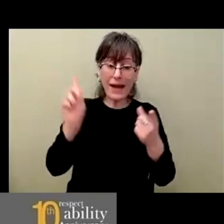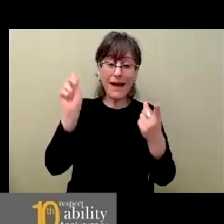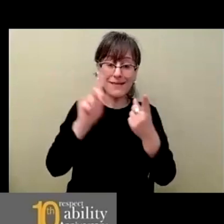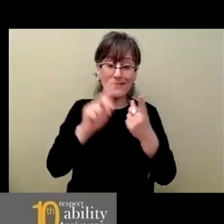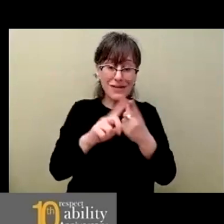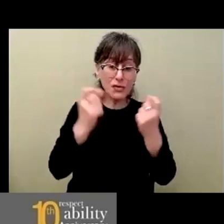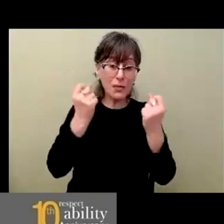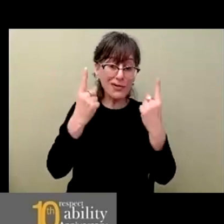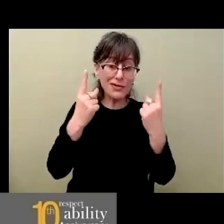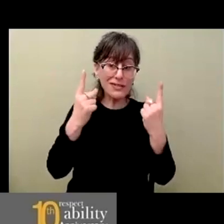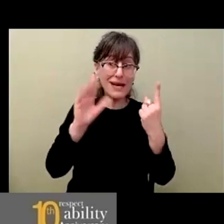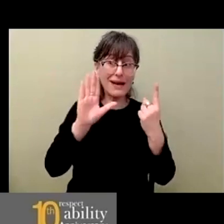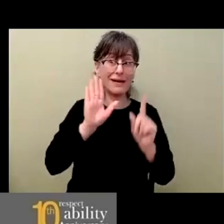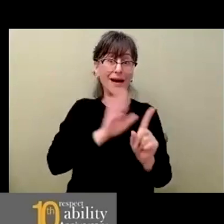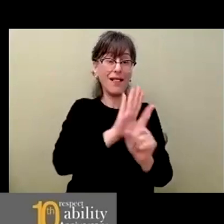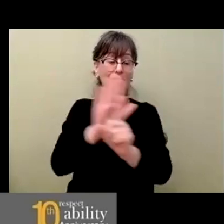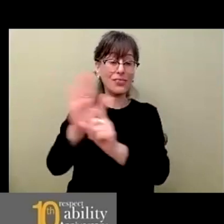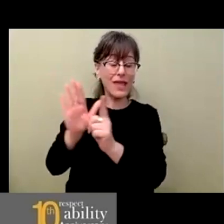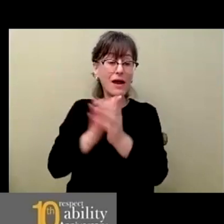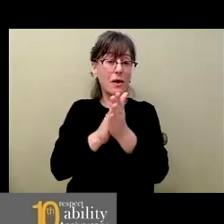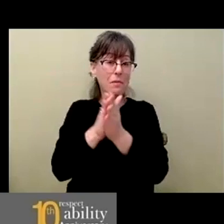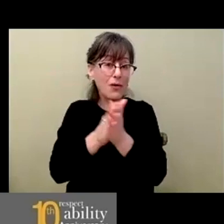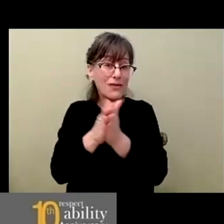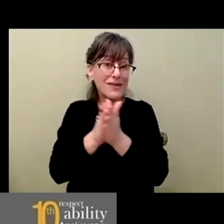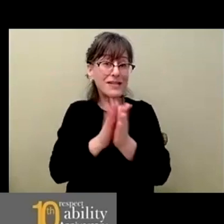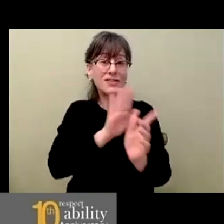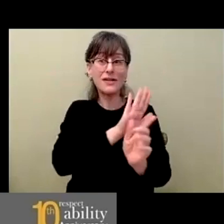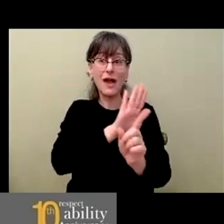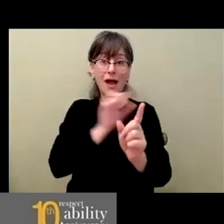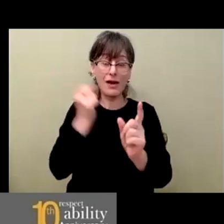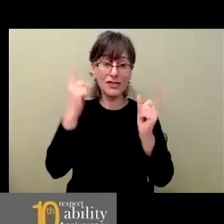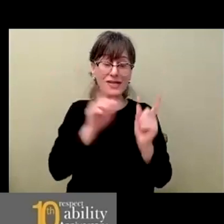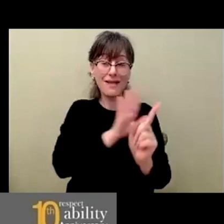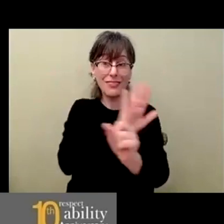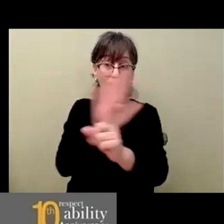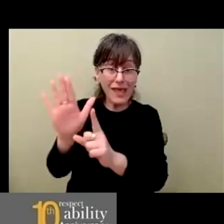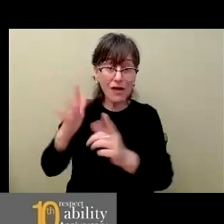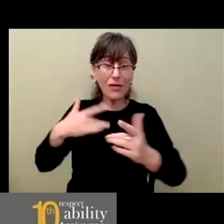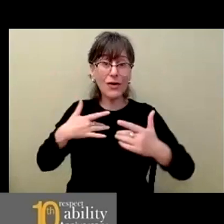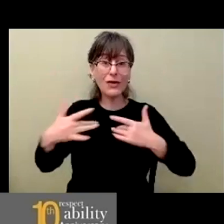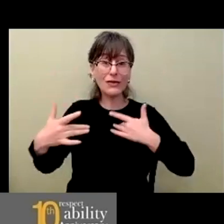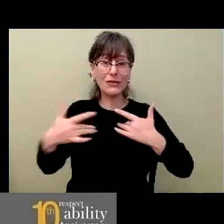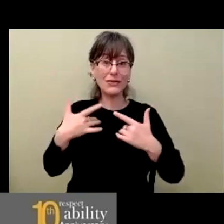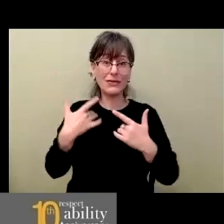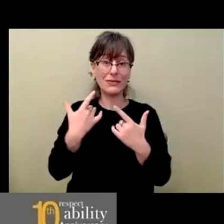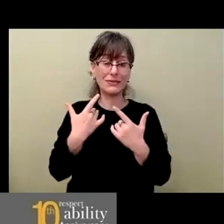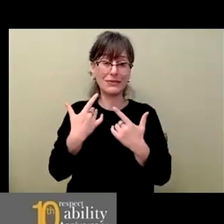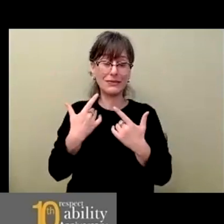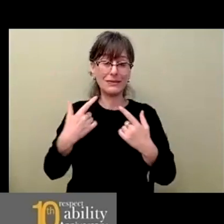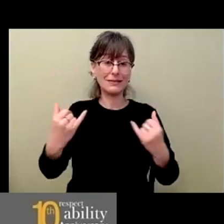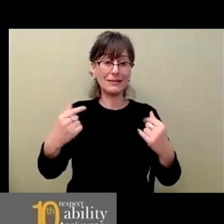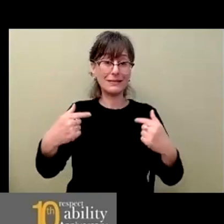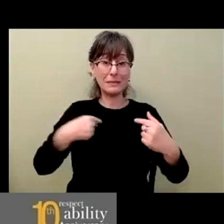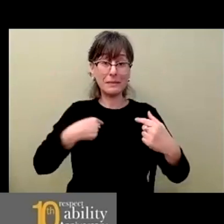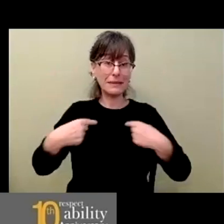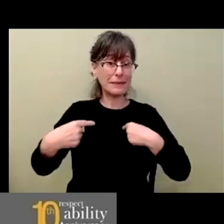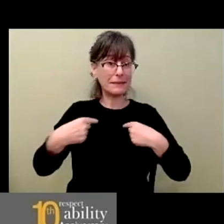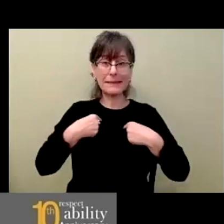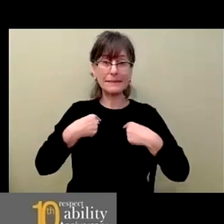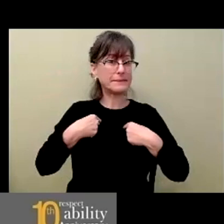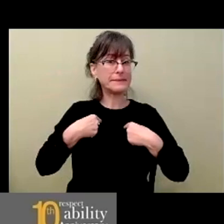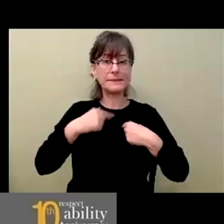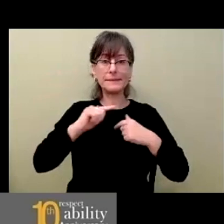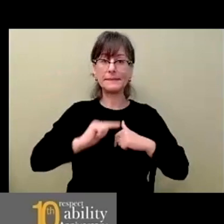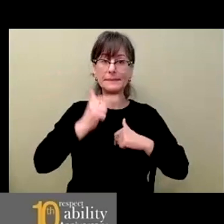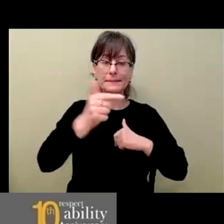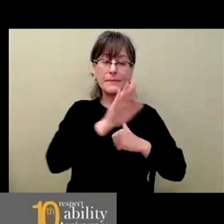what motivates them, to understand what their concerns are, to understand what in an earlier